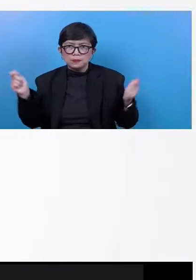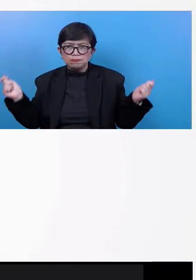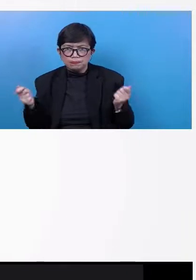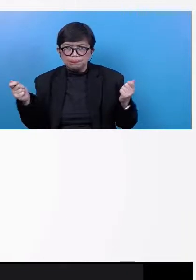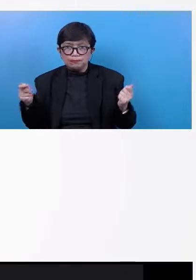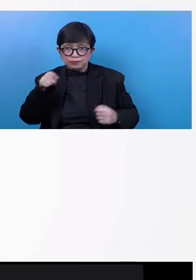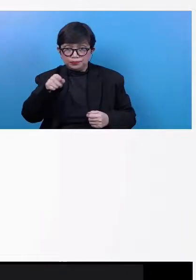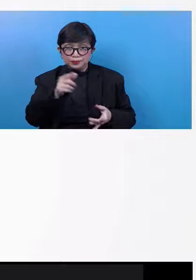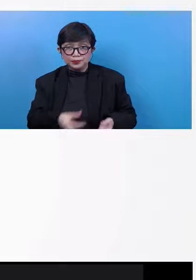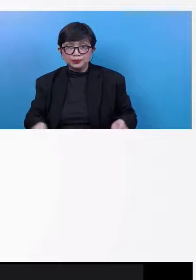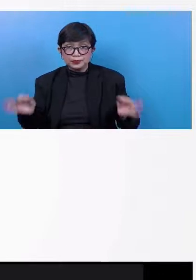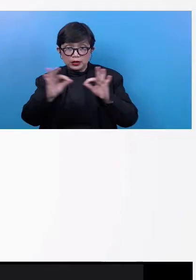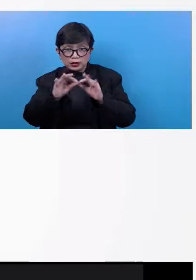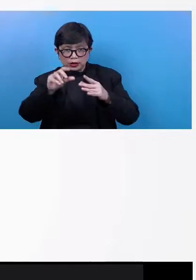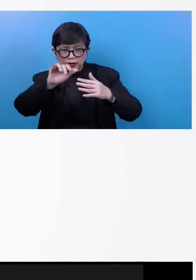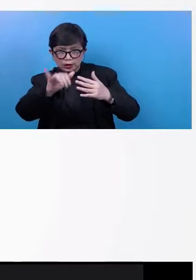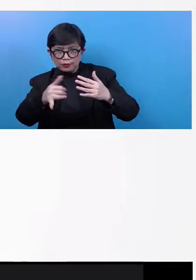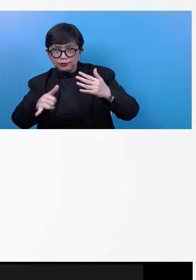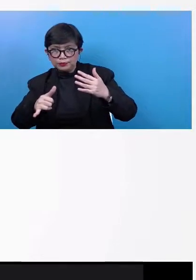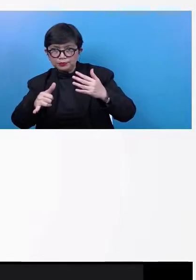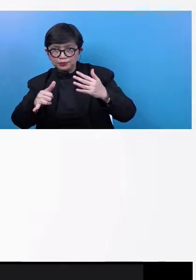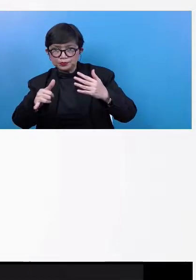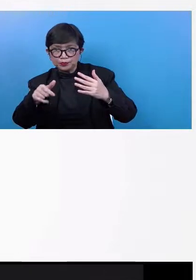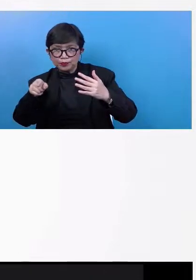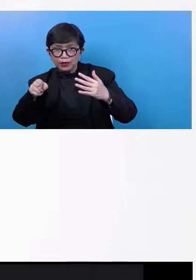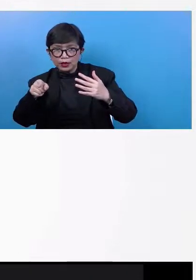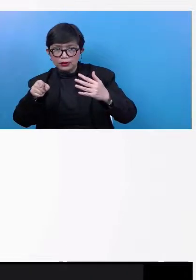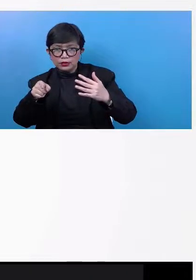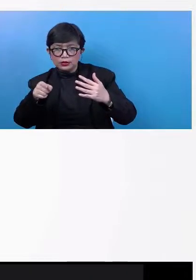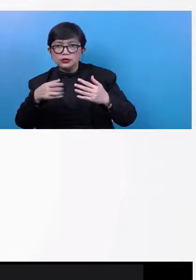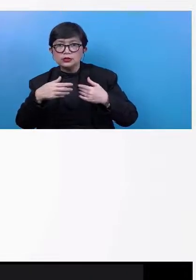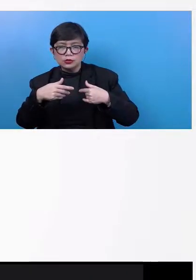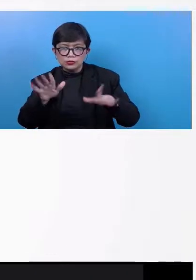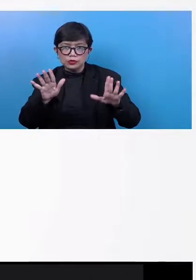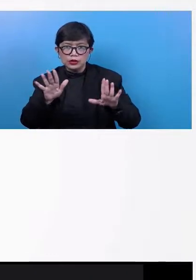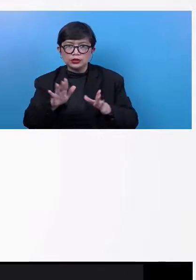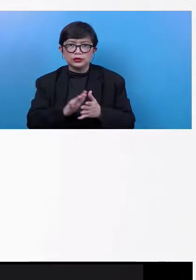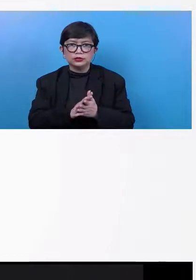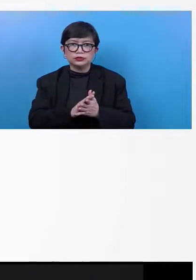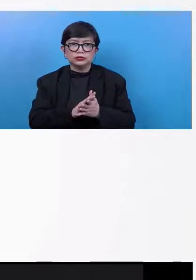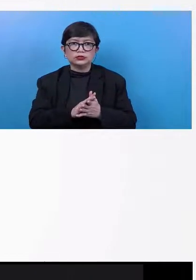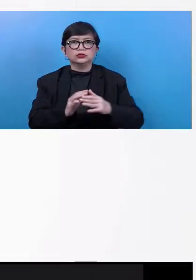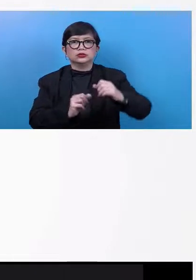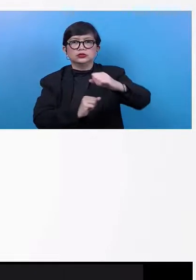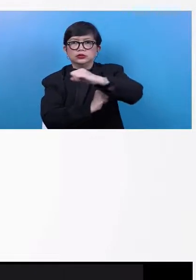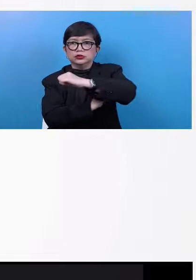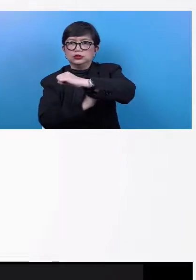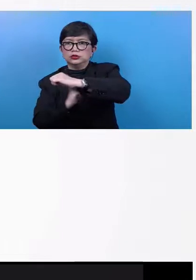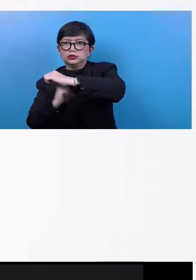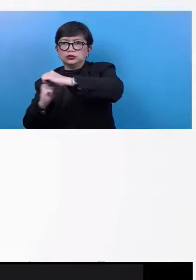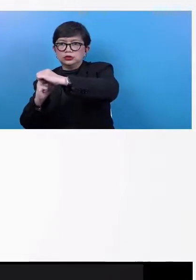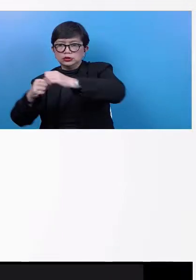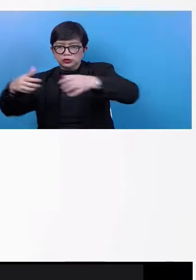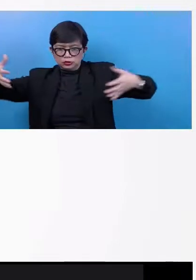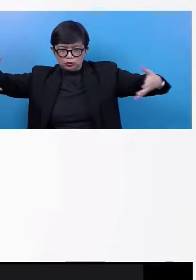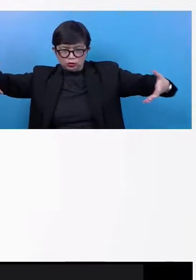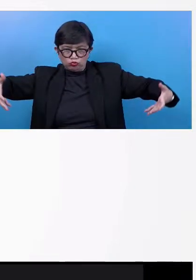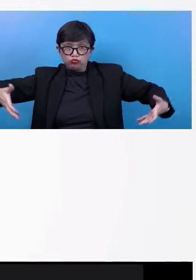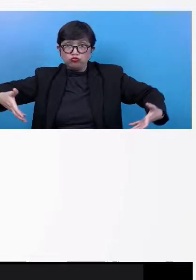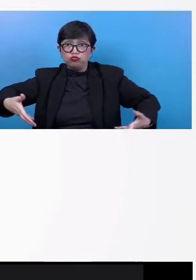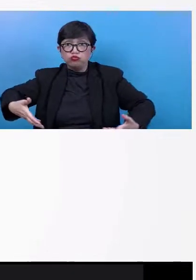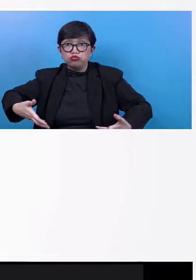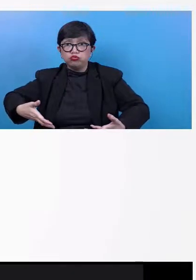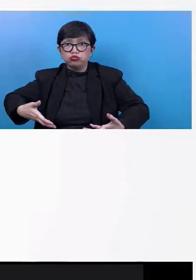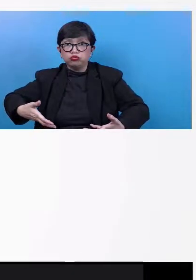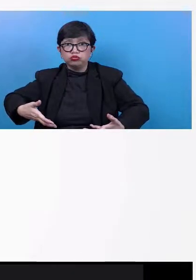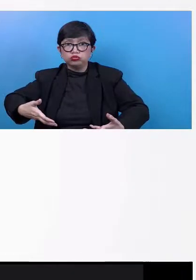how our infrastructure system, be it a bridge, a dam, a levee, complex communications or